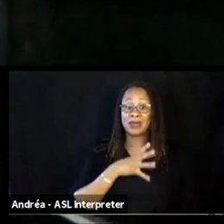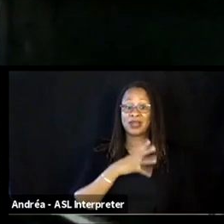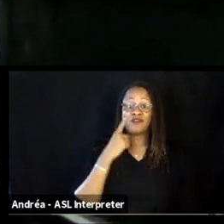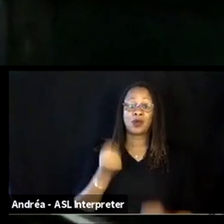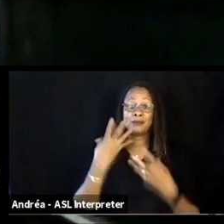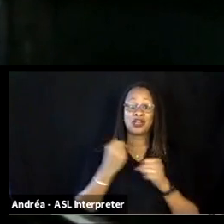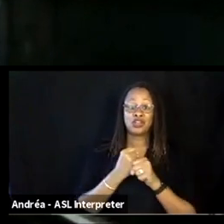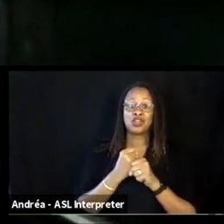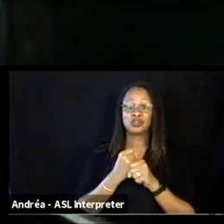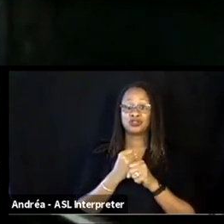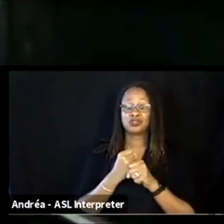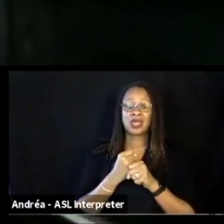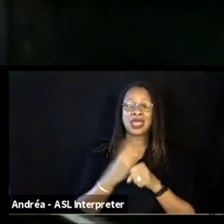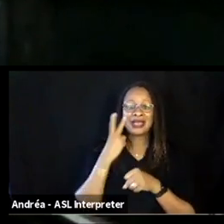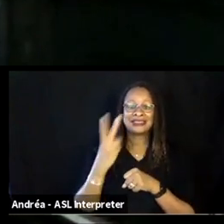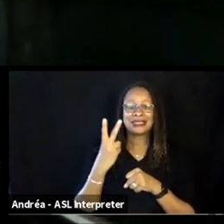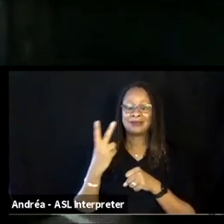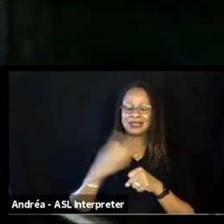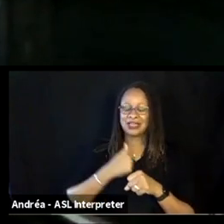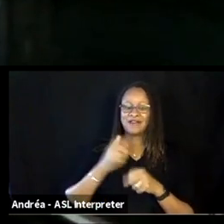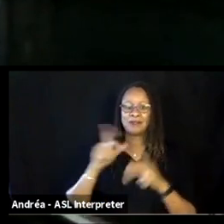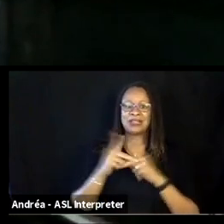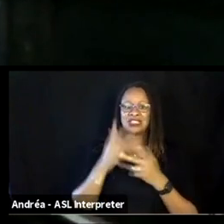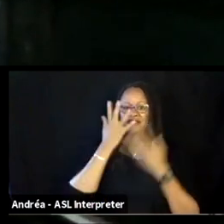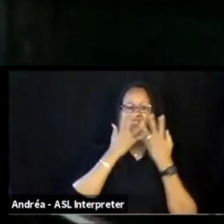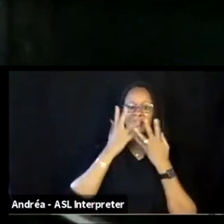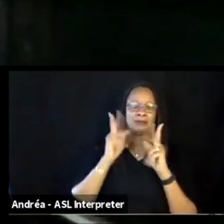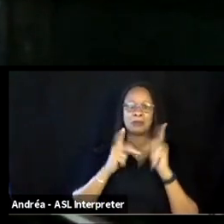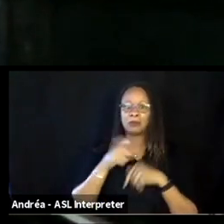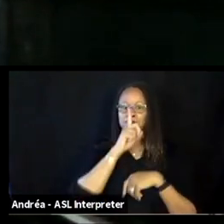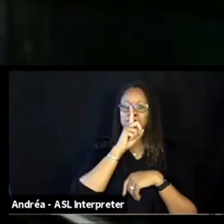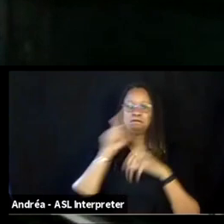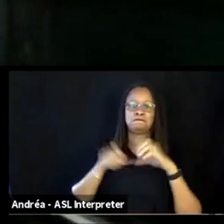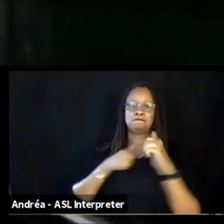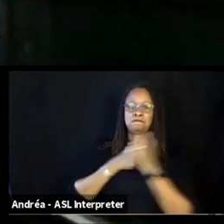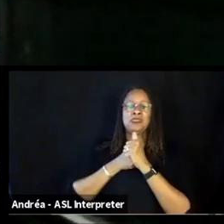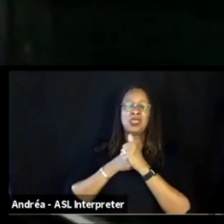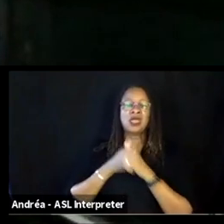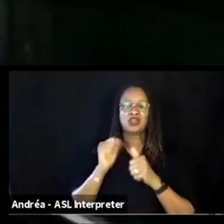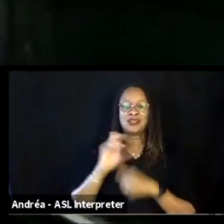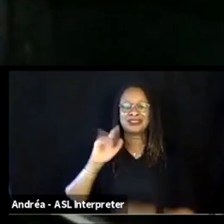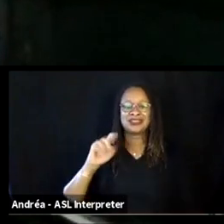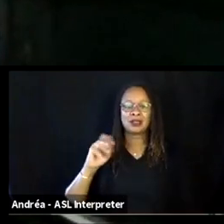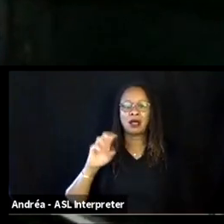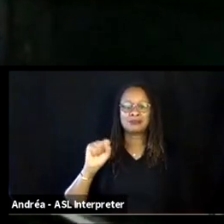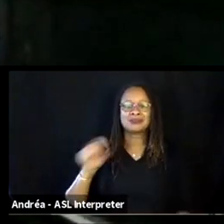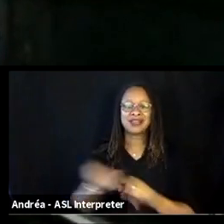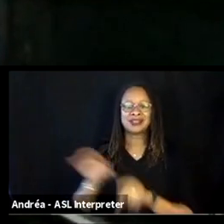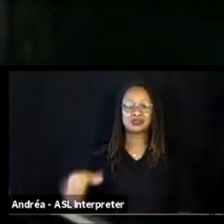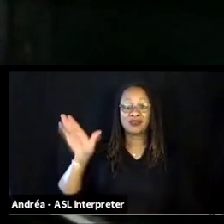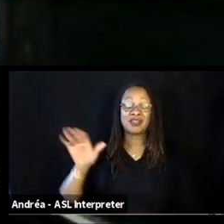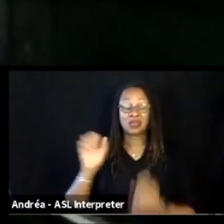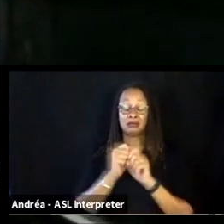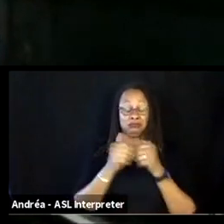saw myself in like places of shame of like people like didn't want to come out of the closet and all these sitcoms growing up. And, you know, then all of a sudden there was